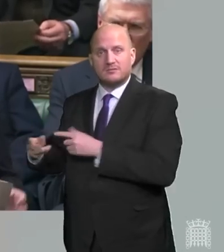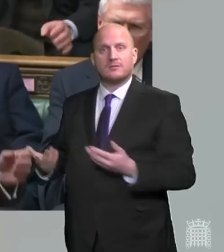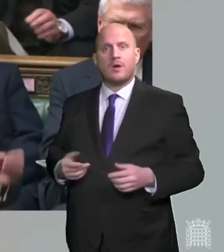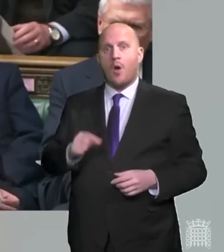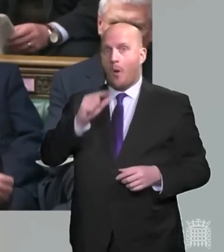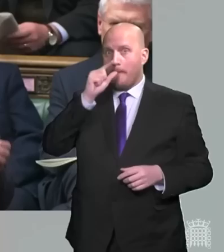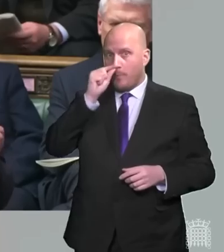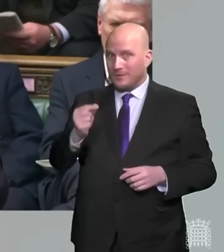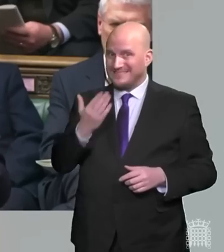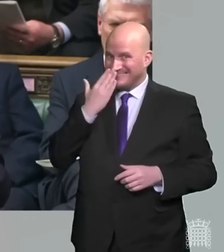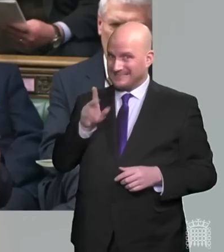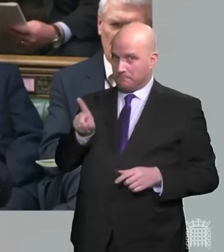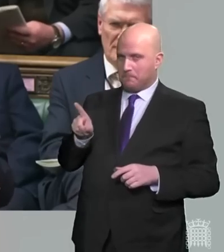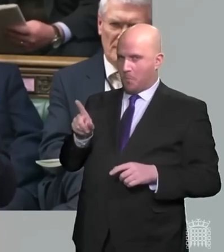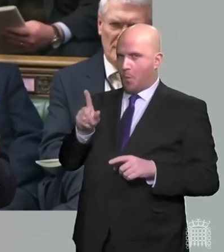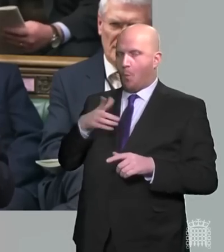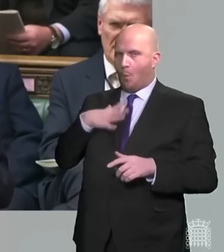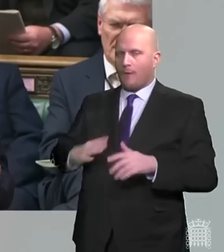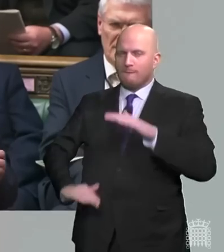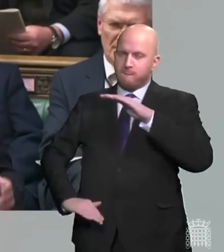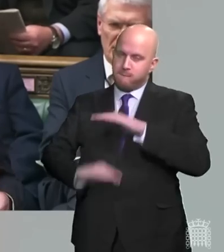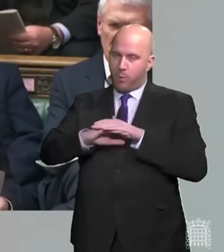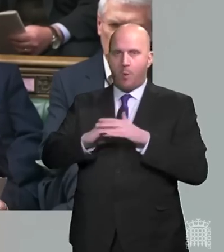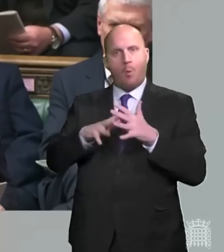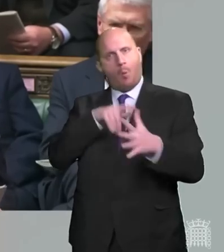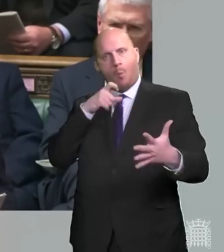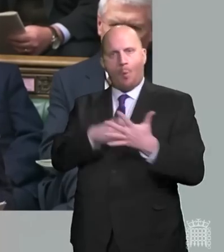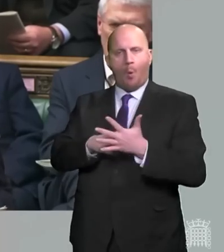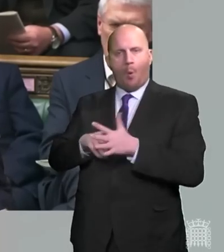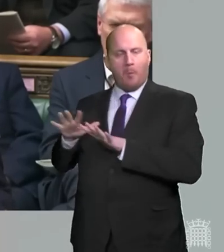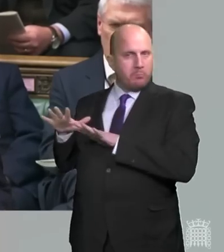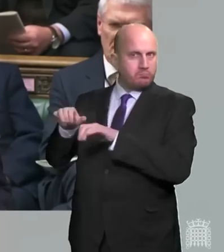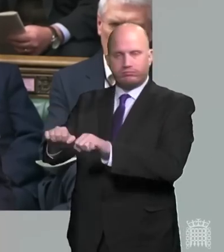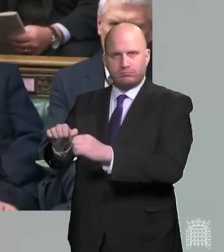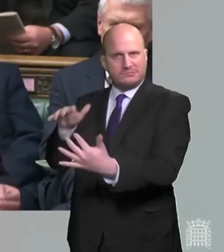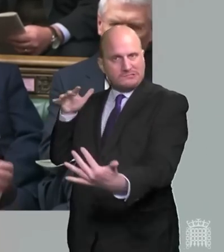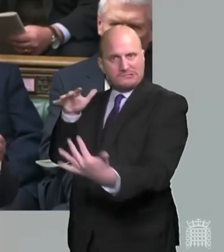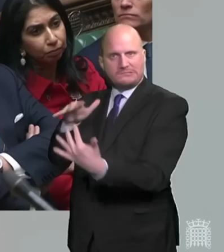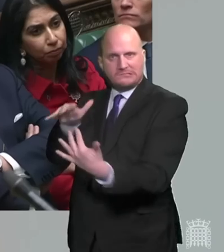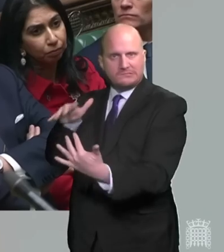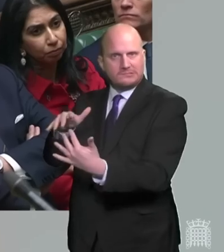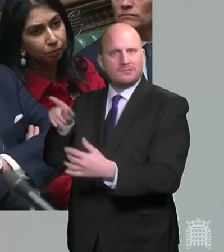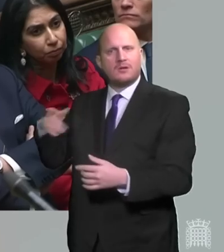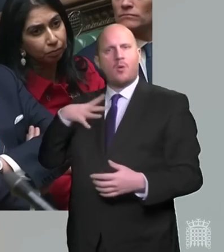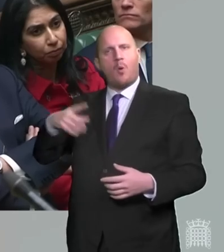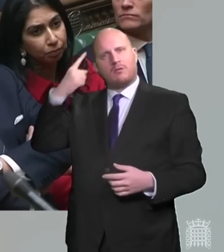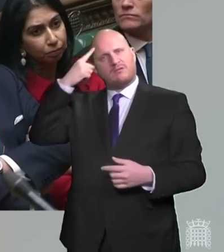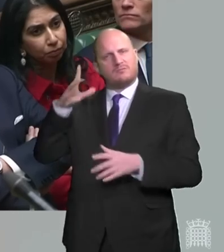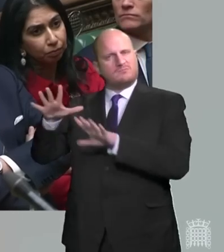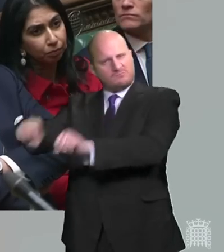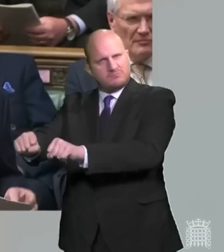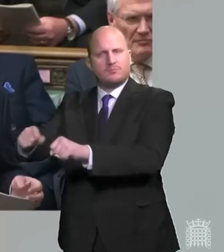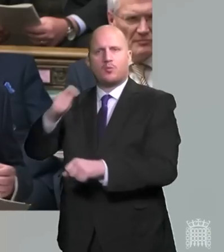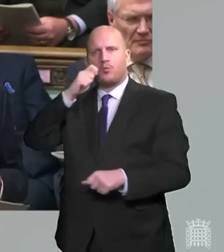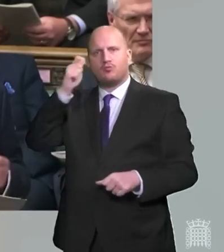footing. So the Ukrainians must make gains on the battlefield, and the next 6 months are crucial. They need a full range of weapons,